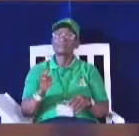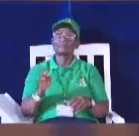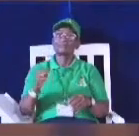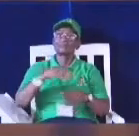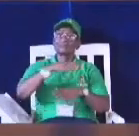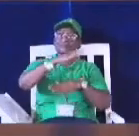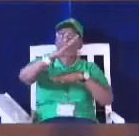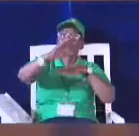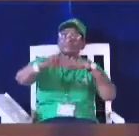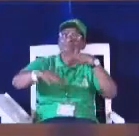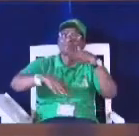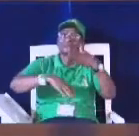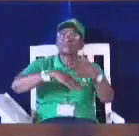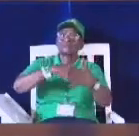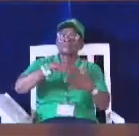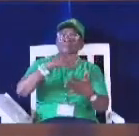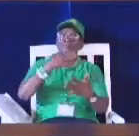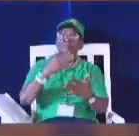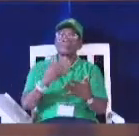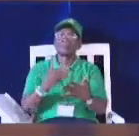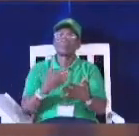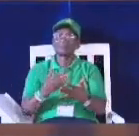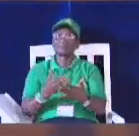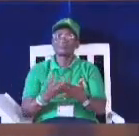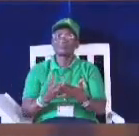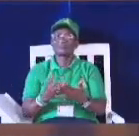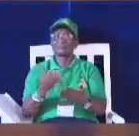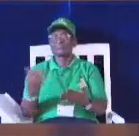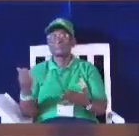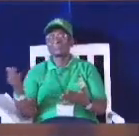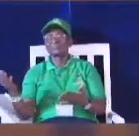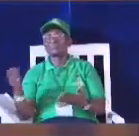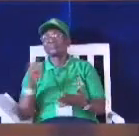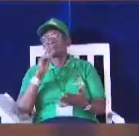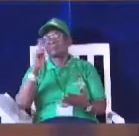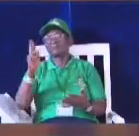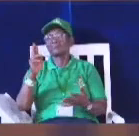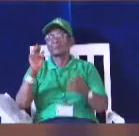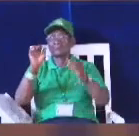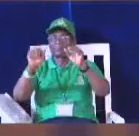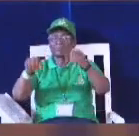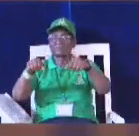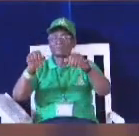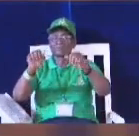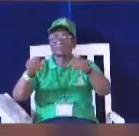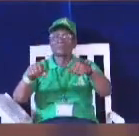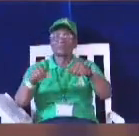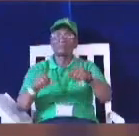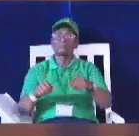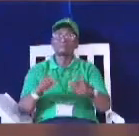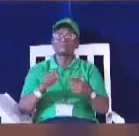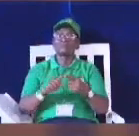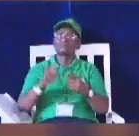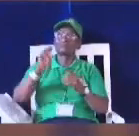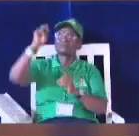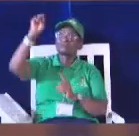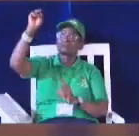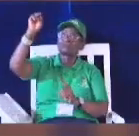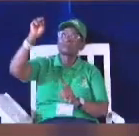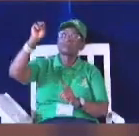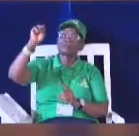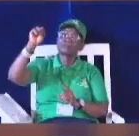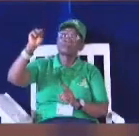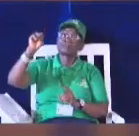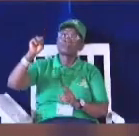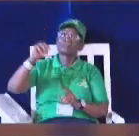all things are possible to him